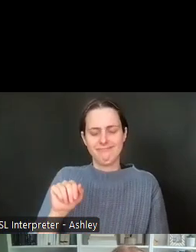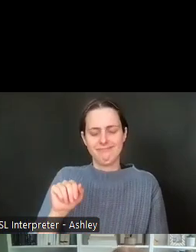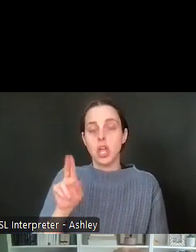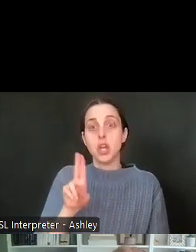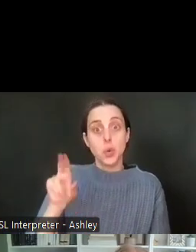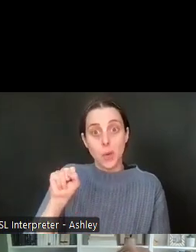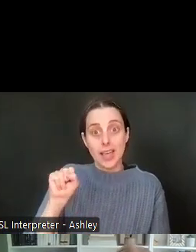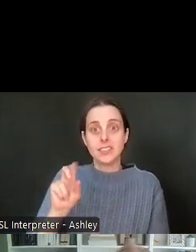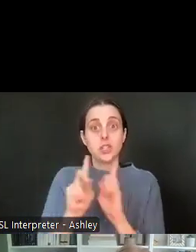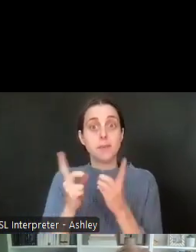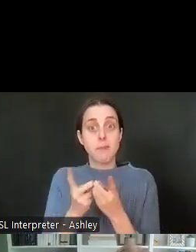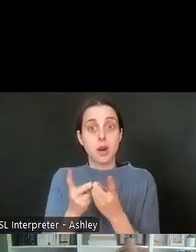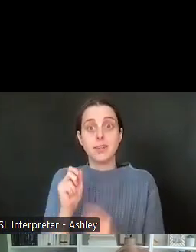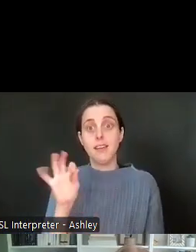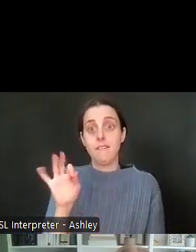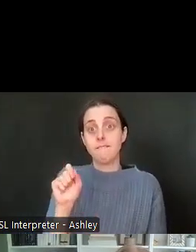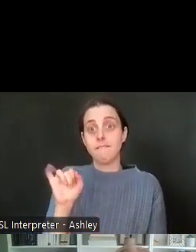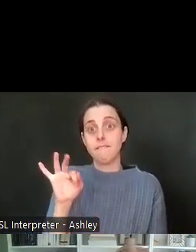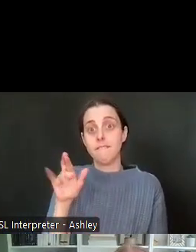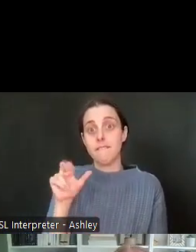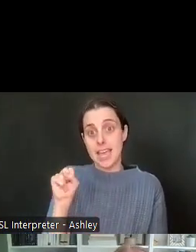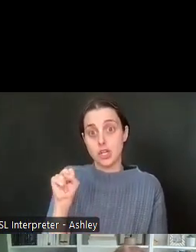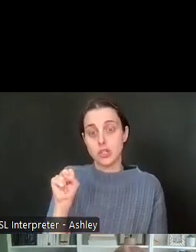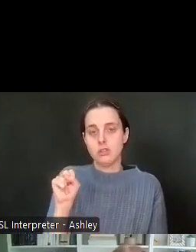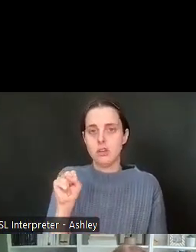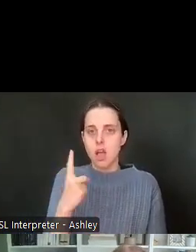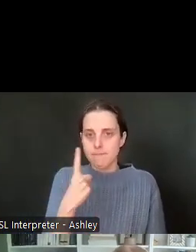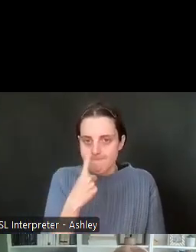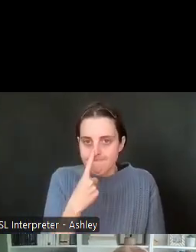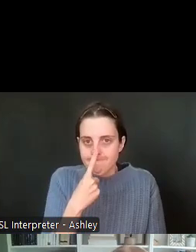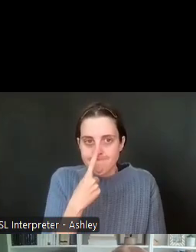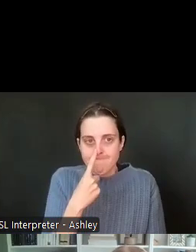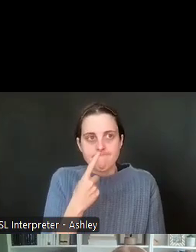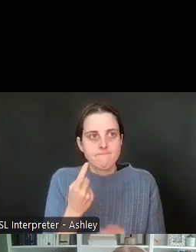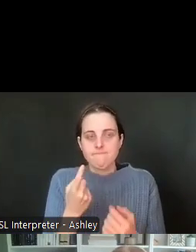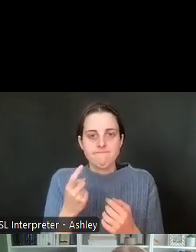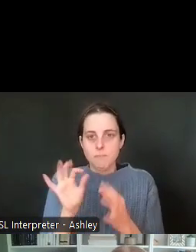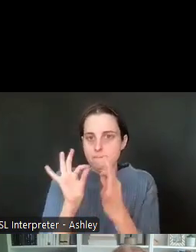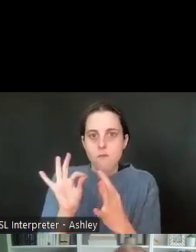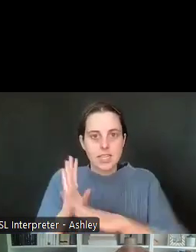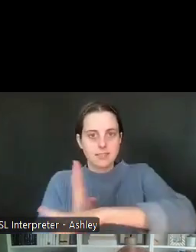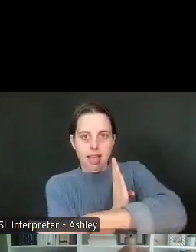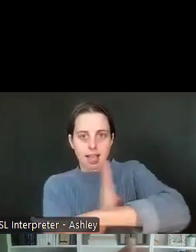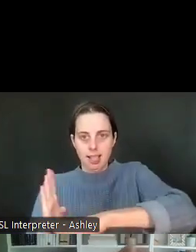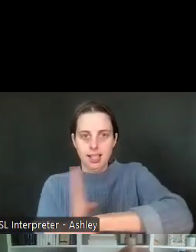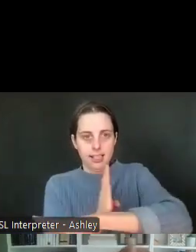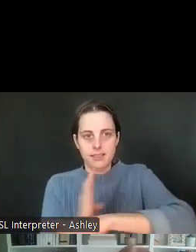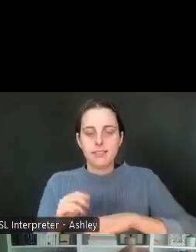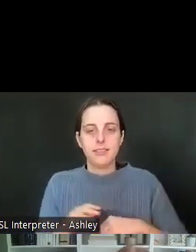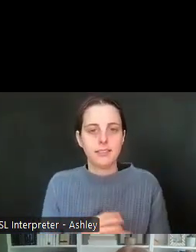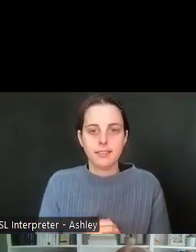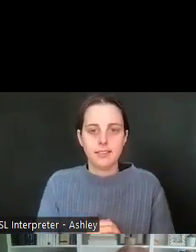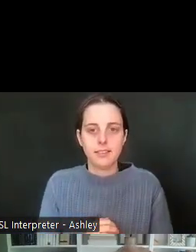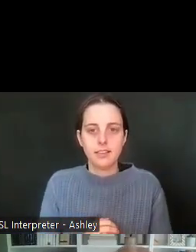what so many Likert scales have gotten wrong. You'll notice on this Likert scale, the U.S. Department of